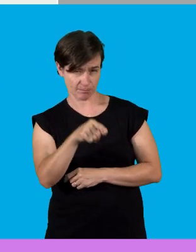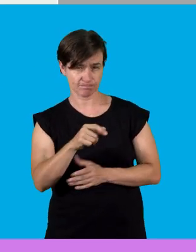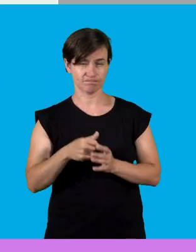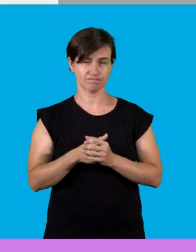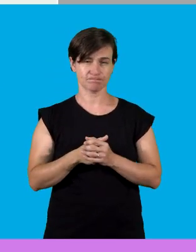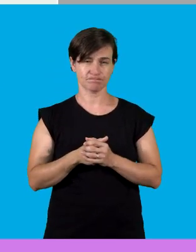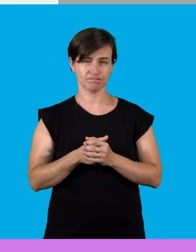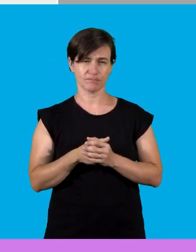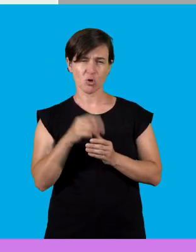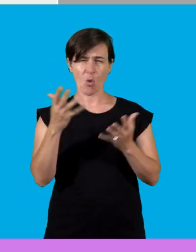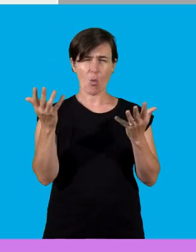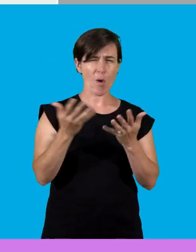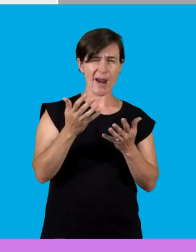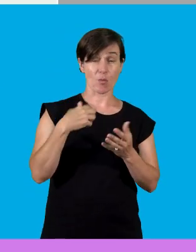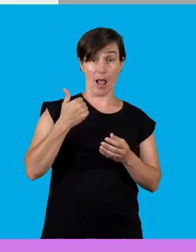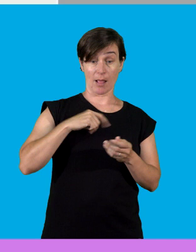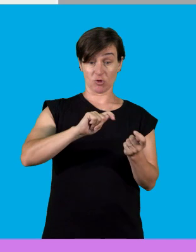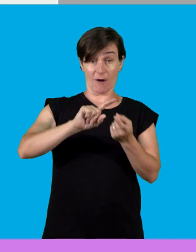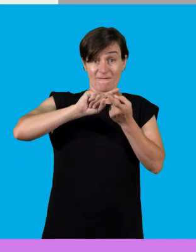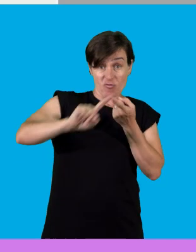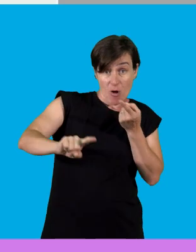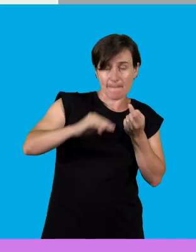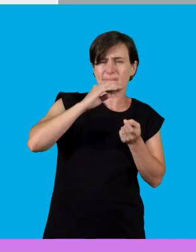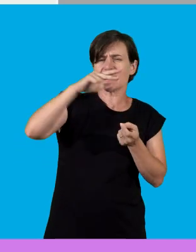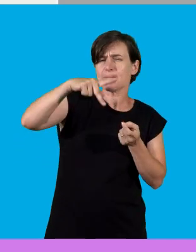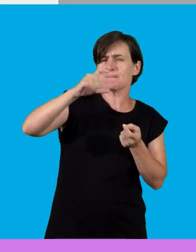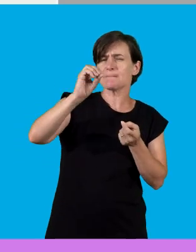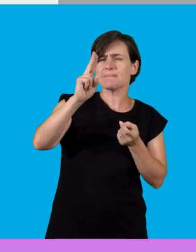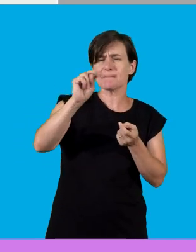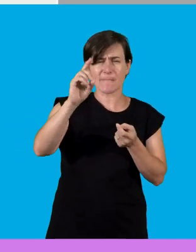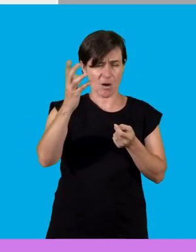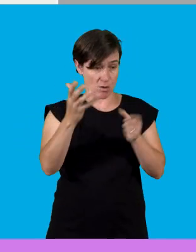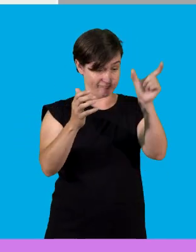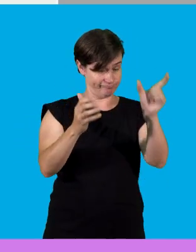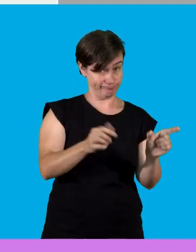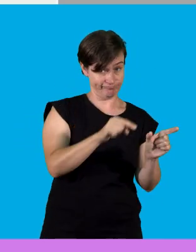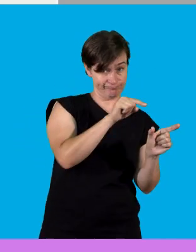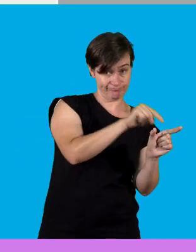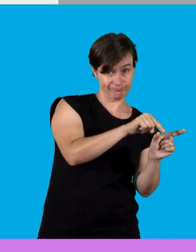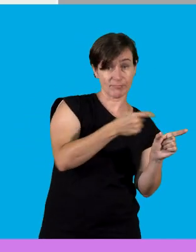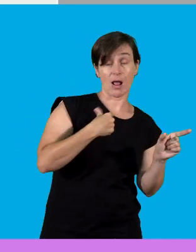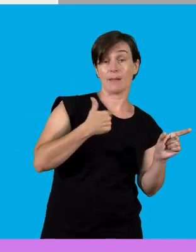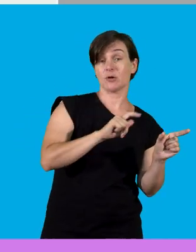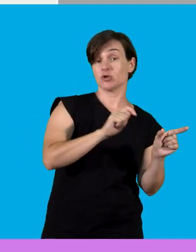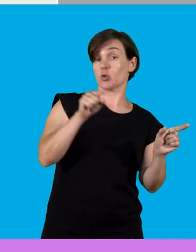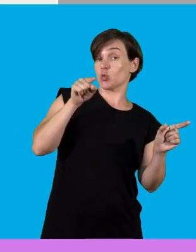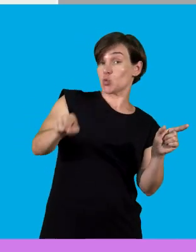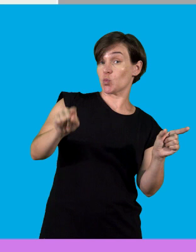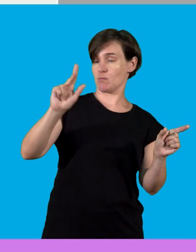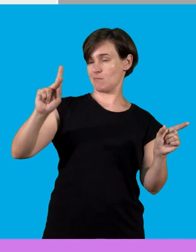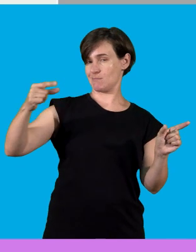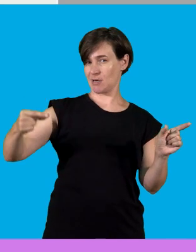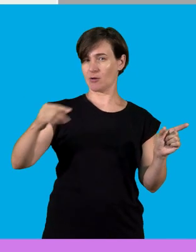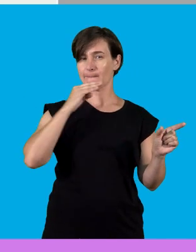First, we are going to find pounds. Here it is. And we are going to